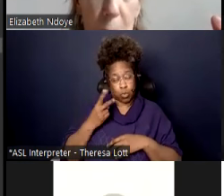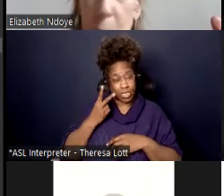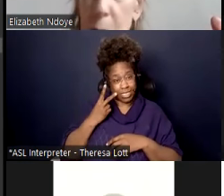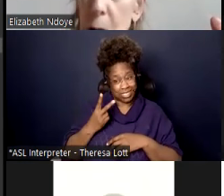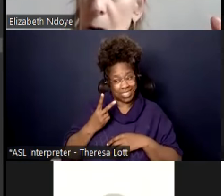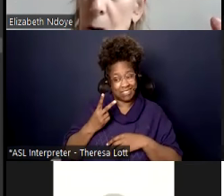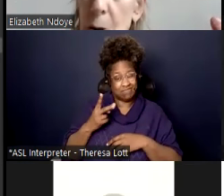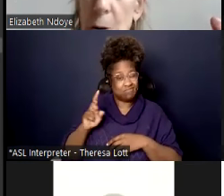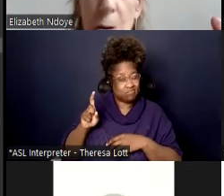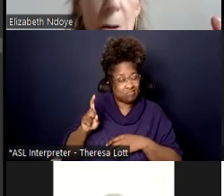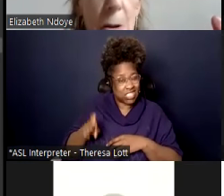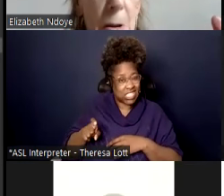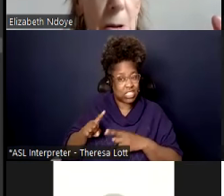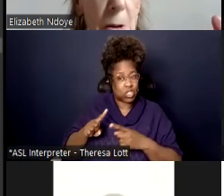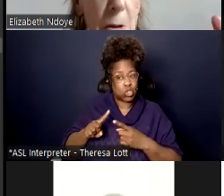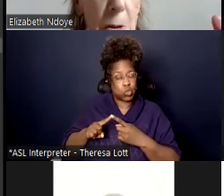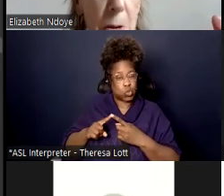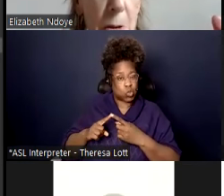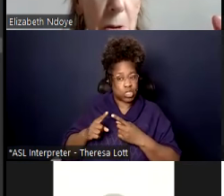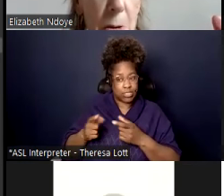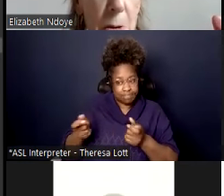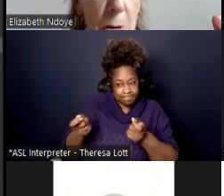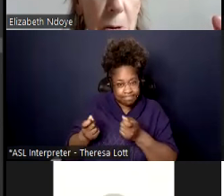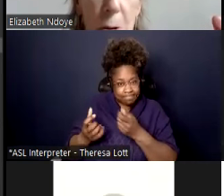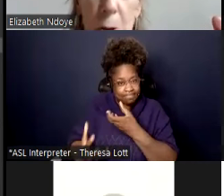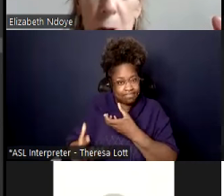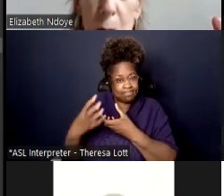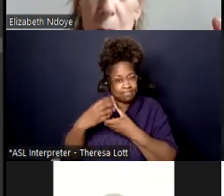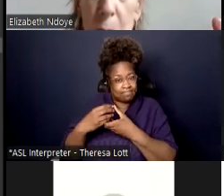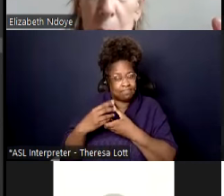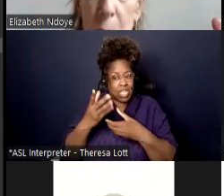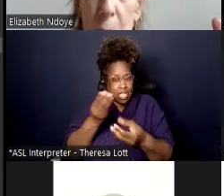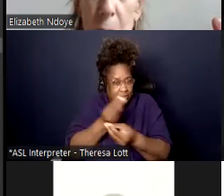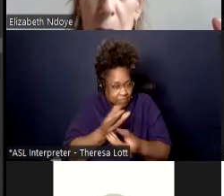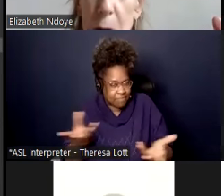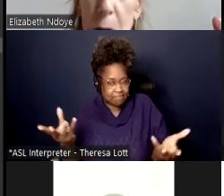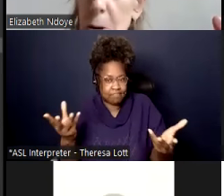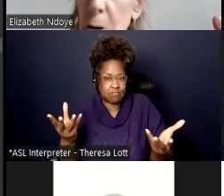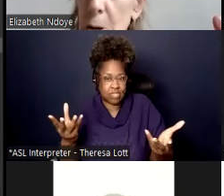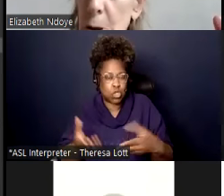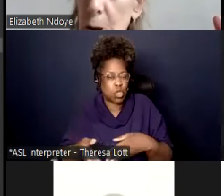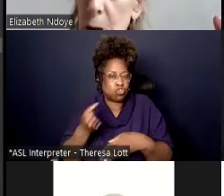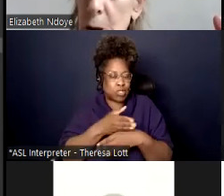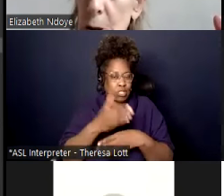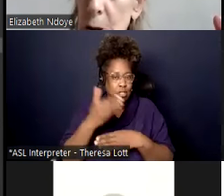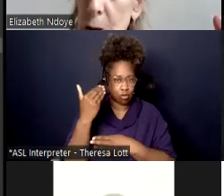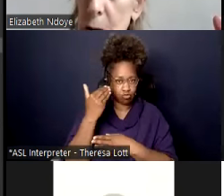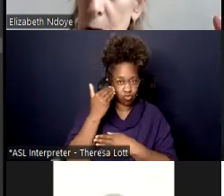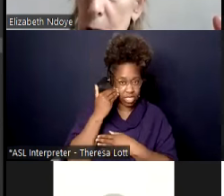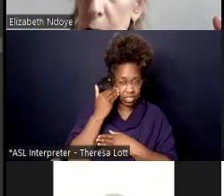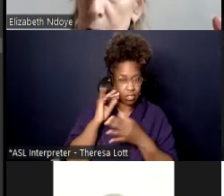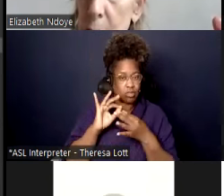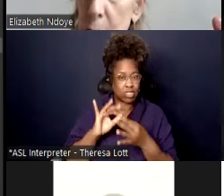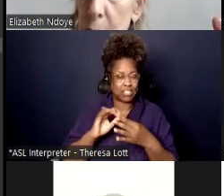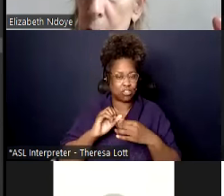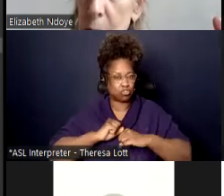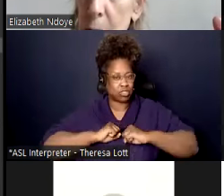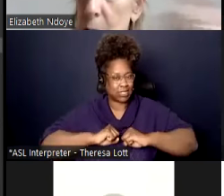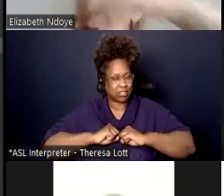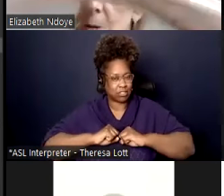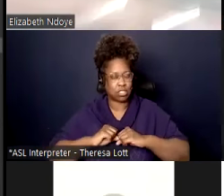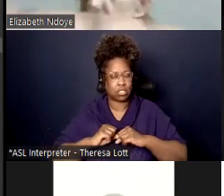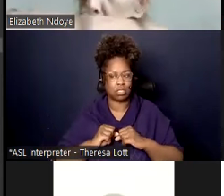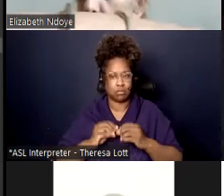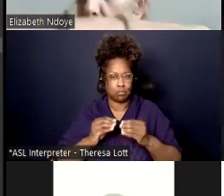need to continue to increase awareness of, resiliency more broadly and empowerment.